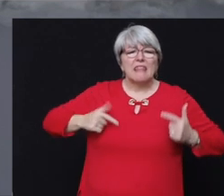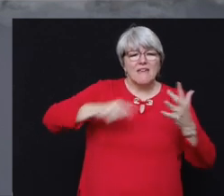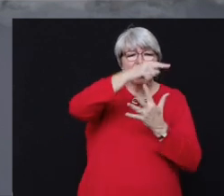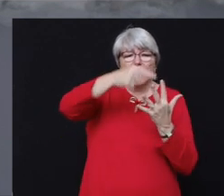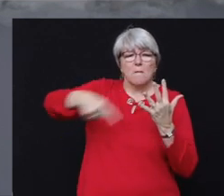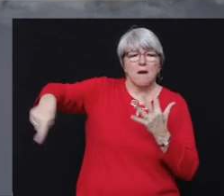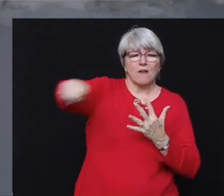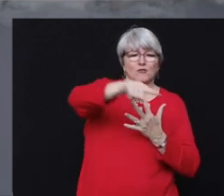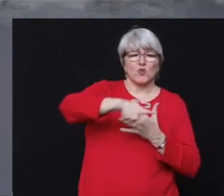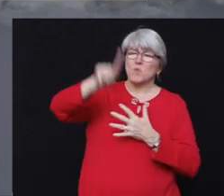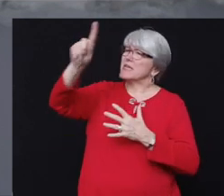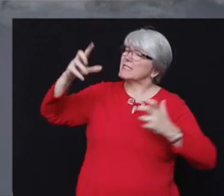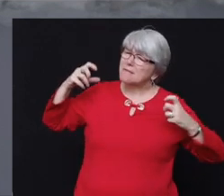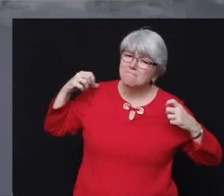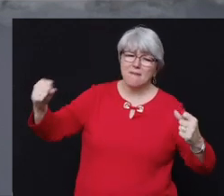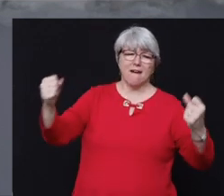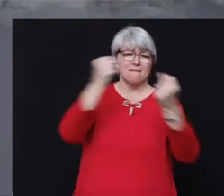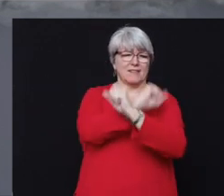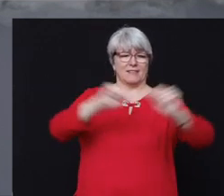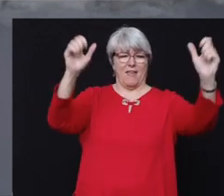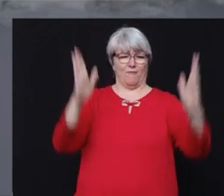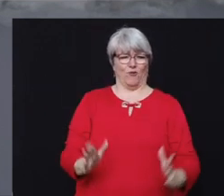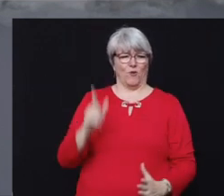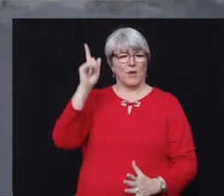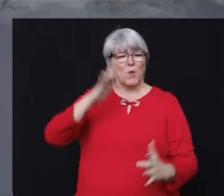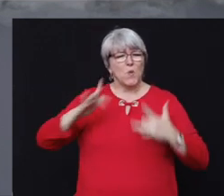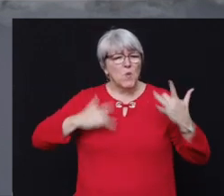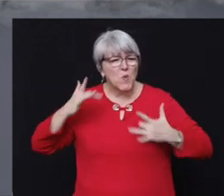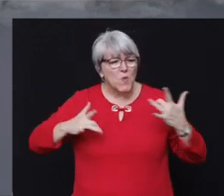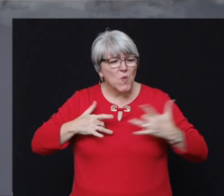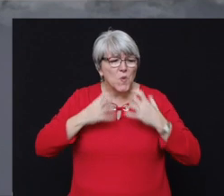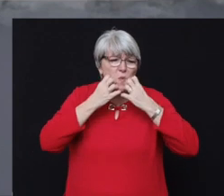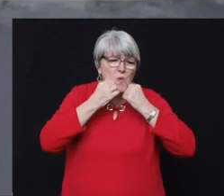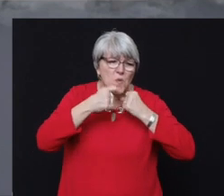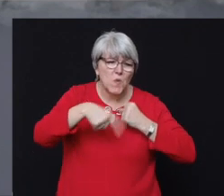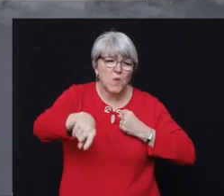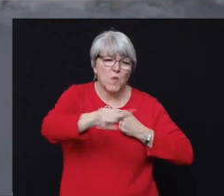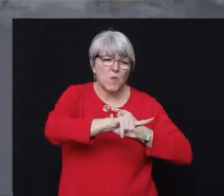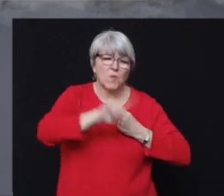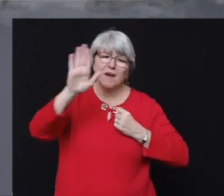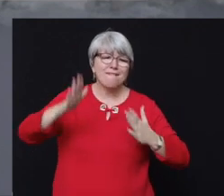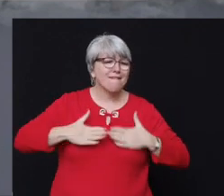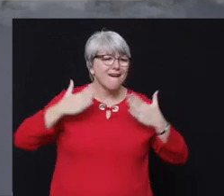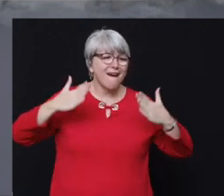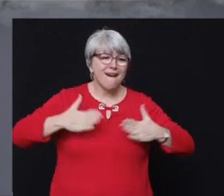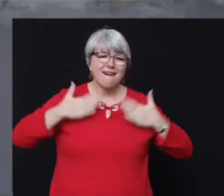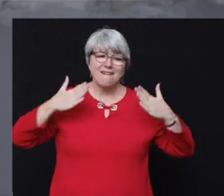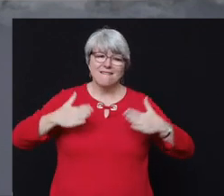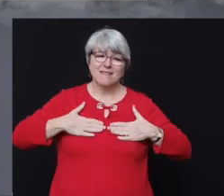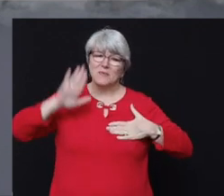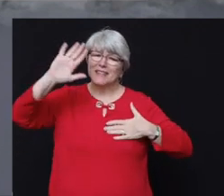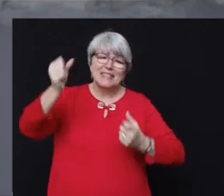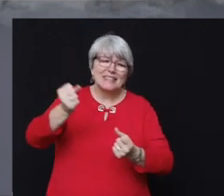Salvation's in your name. Jesus, my Savior. Tender mercies in